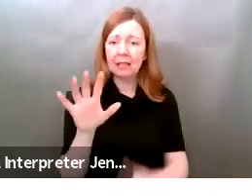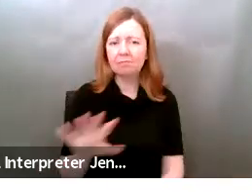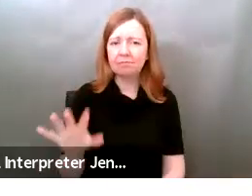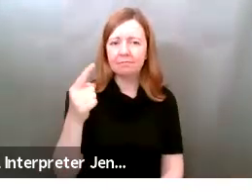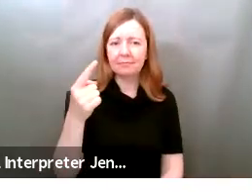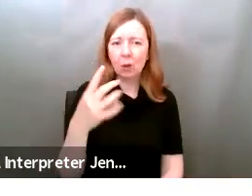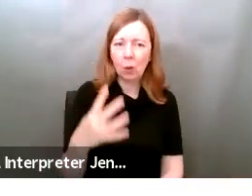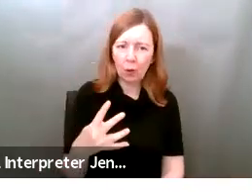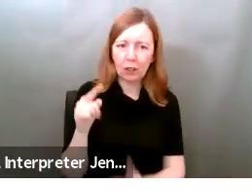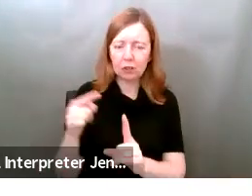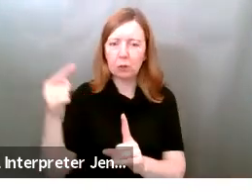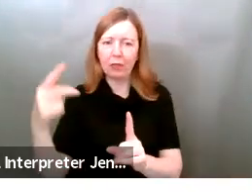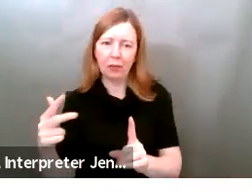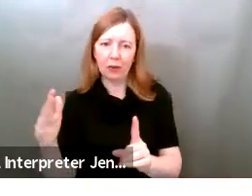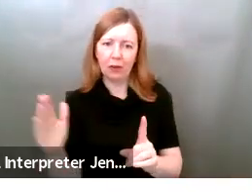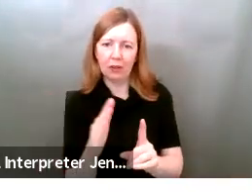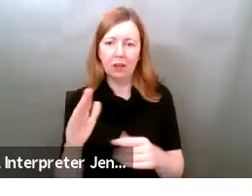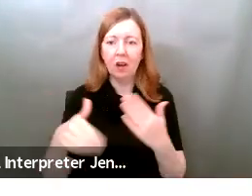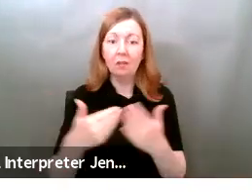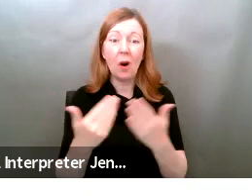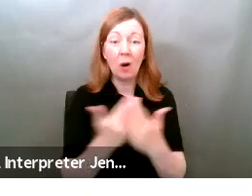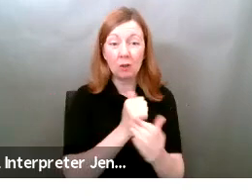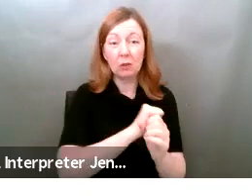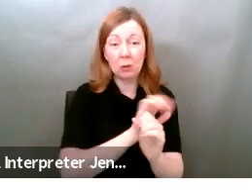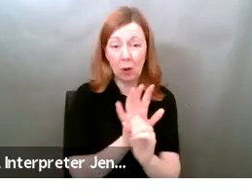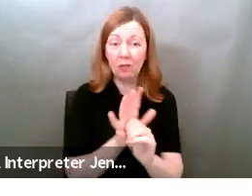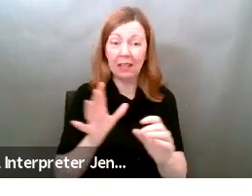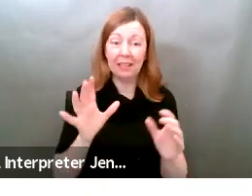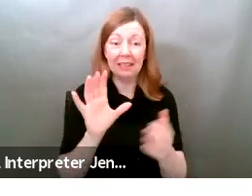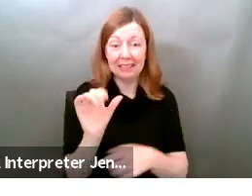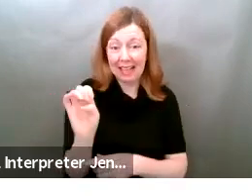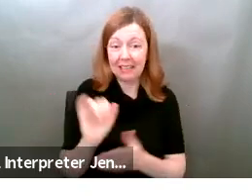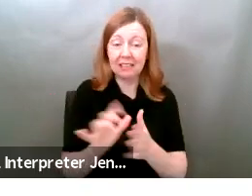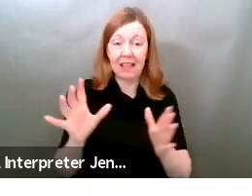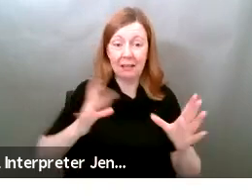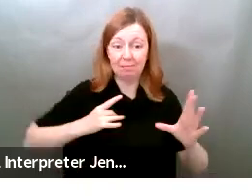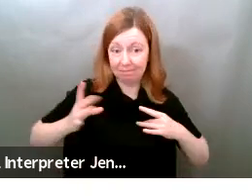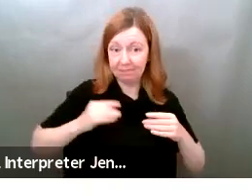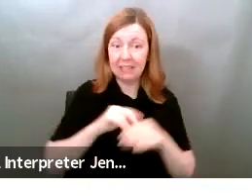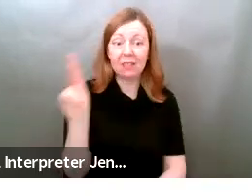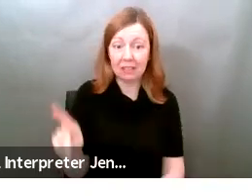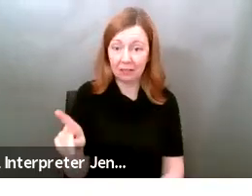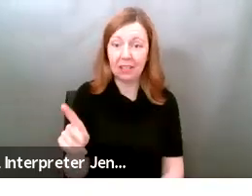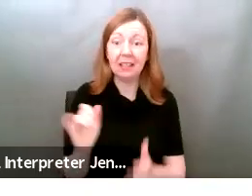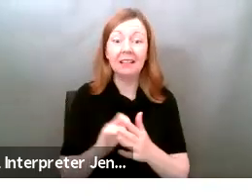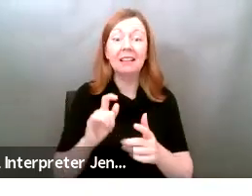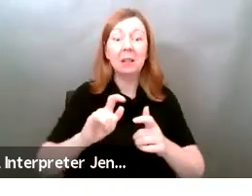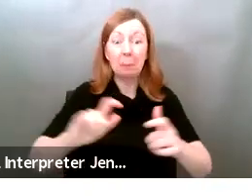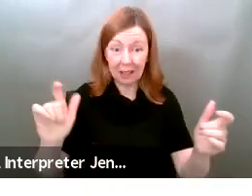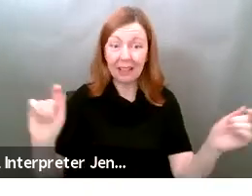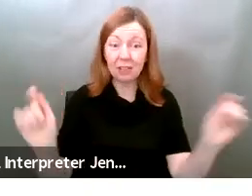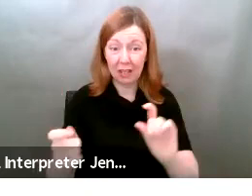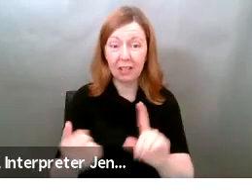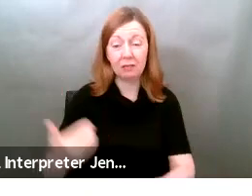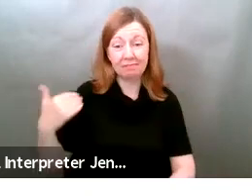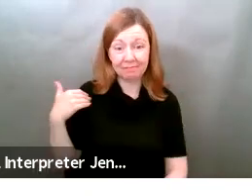quarter to a third of all the new cases that we're identifying in Philadelphia. And that's a big change. At